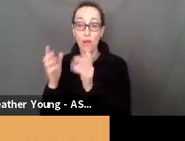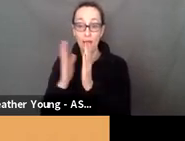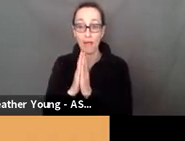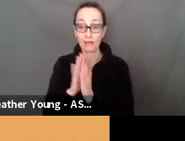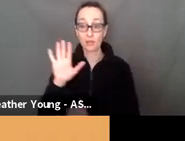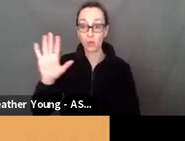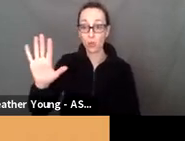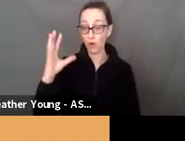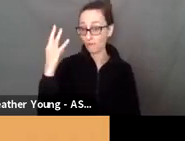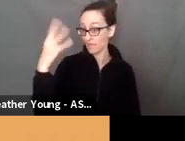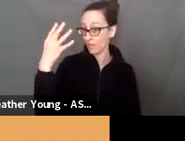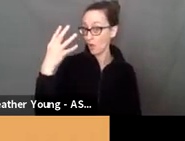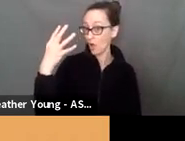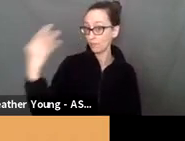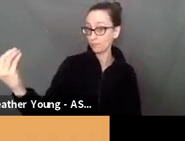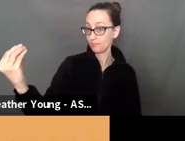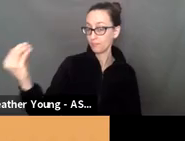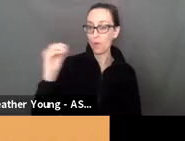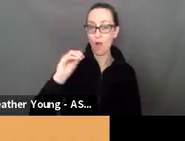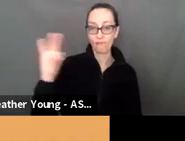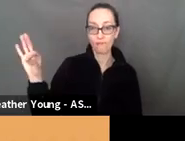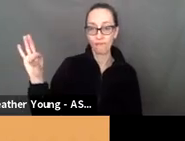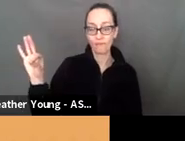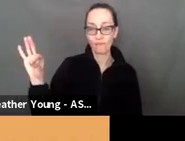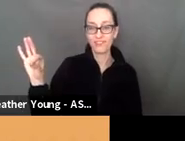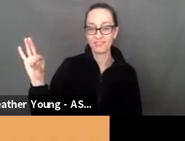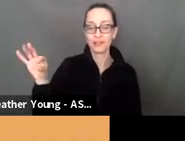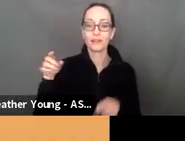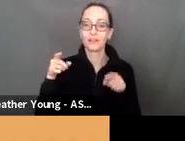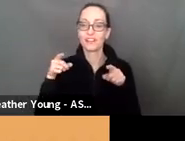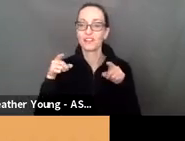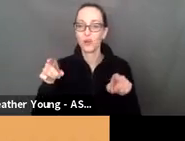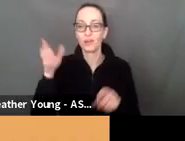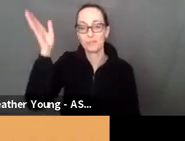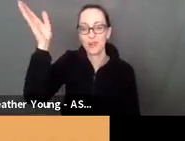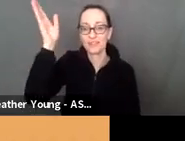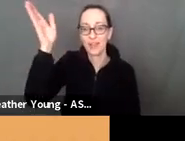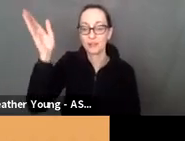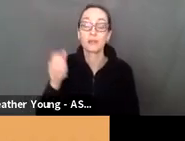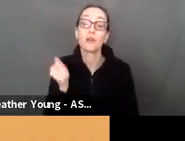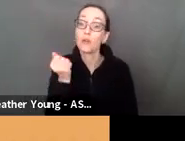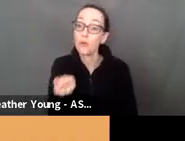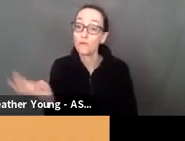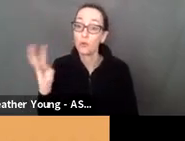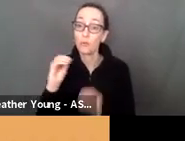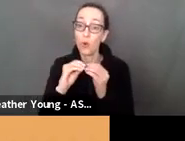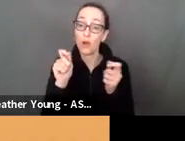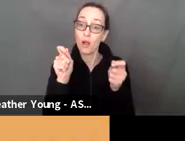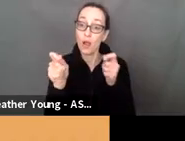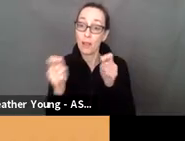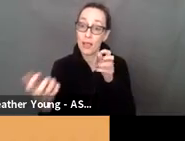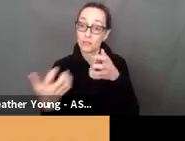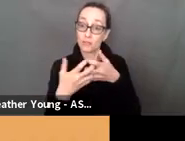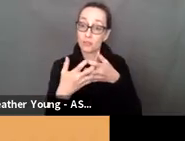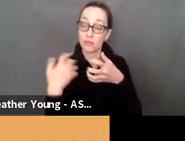off throughout the presentation. A couple of accommodations that we have made for today's webinar is that